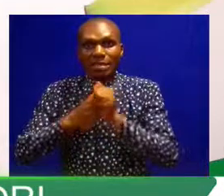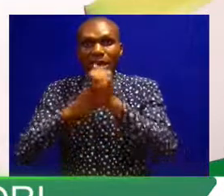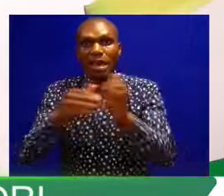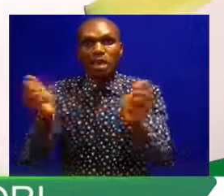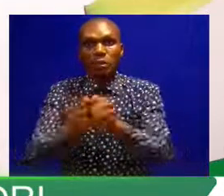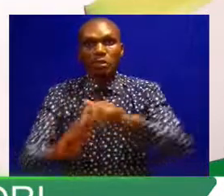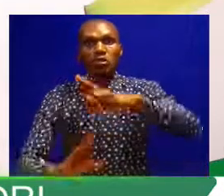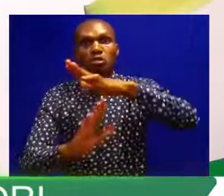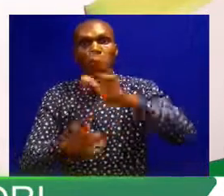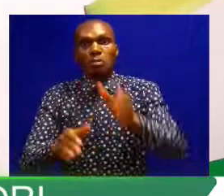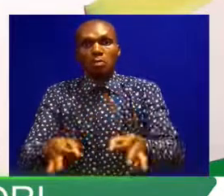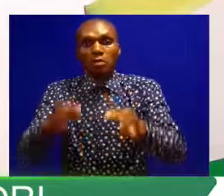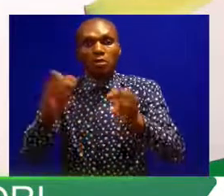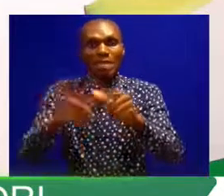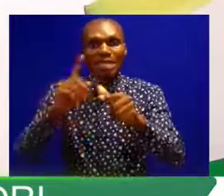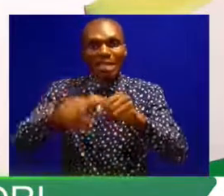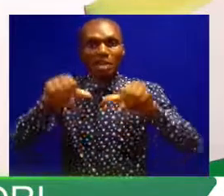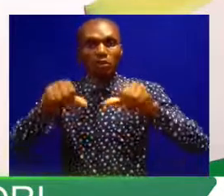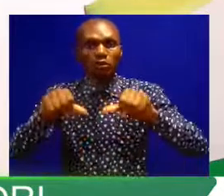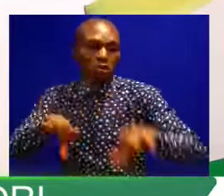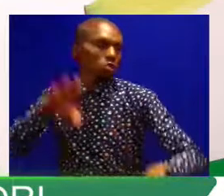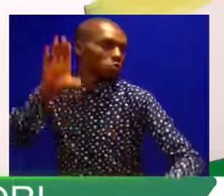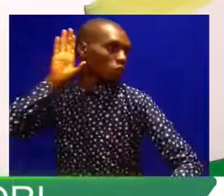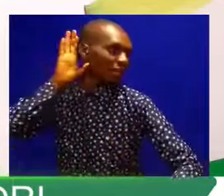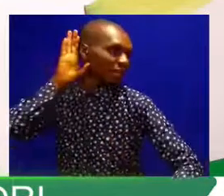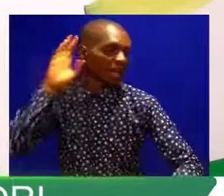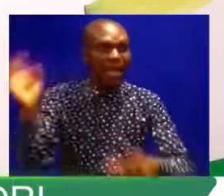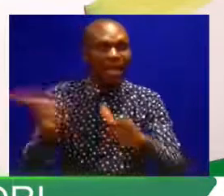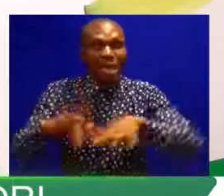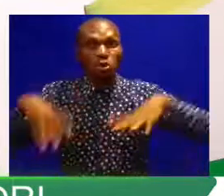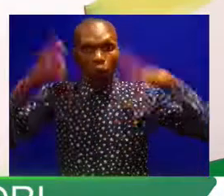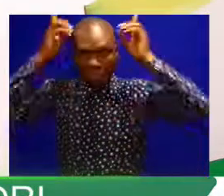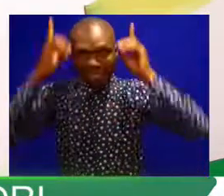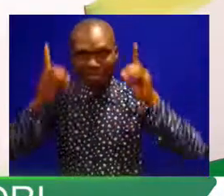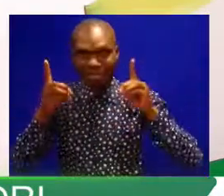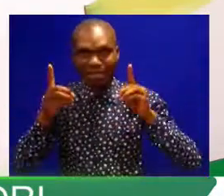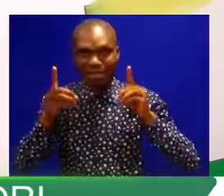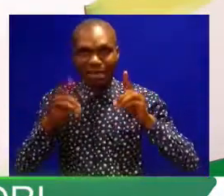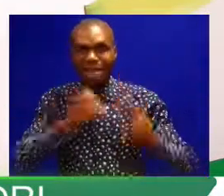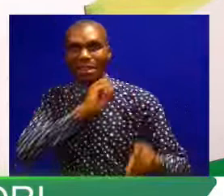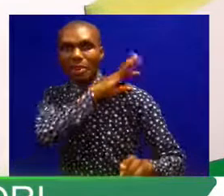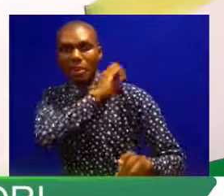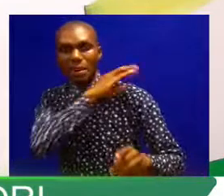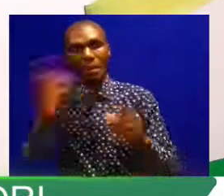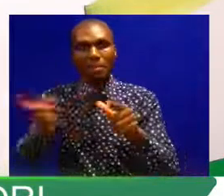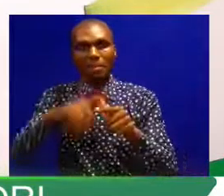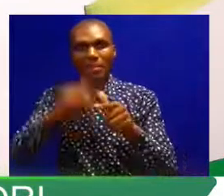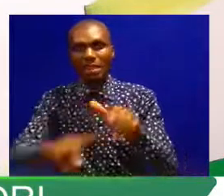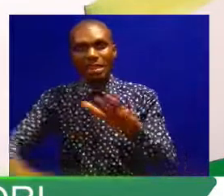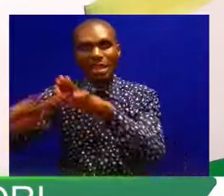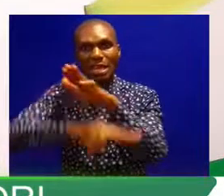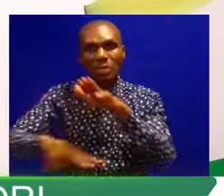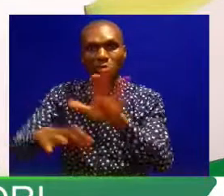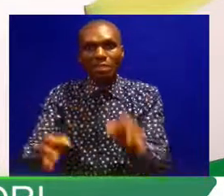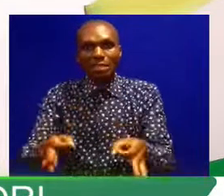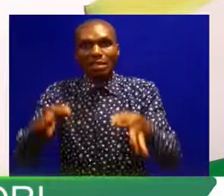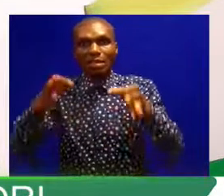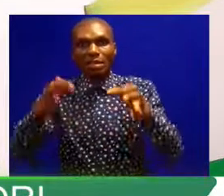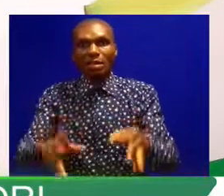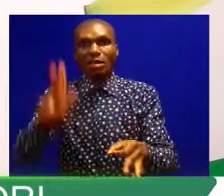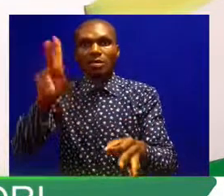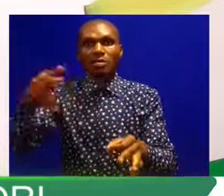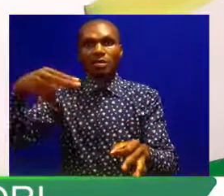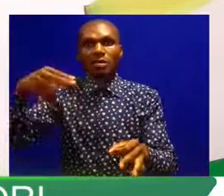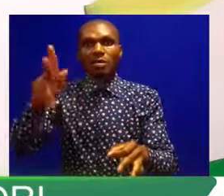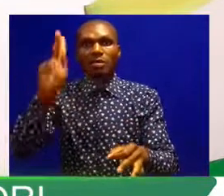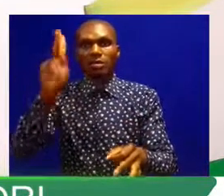mathakome barachi ego tegerera na konacha ekinekio okwana chingakie chomo konyi womo na chiebi na justice filo mena